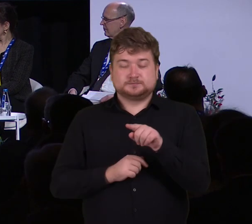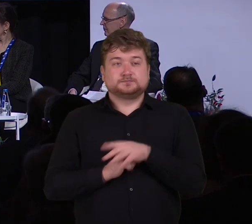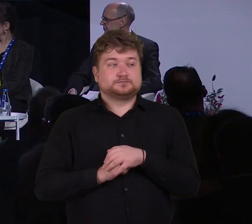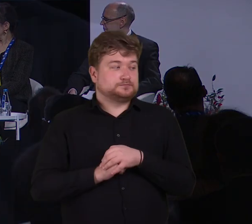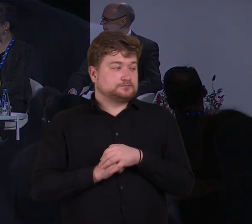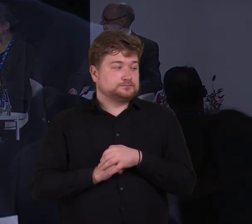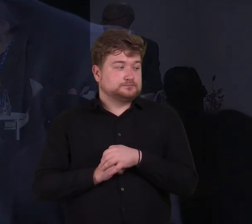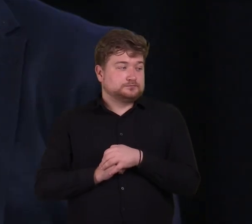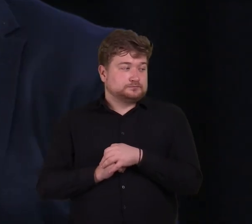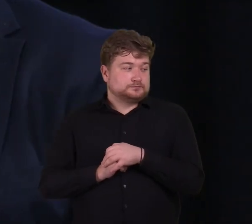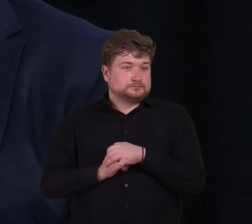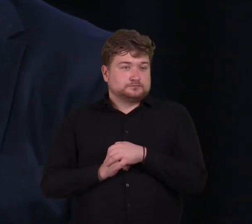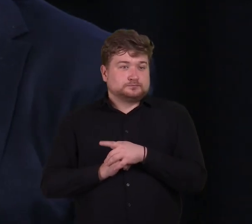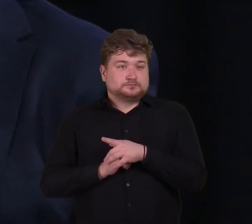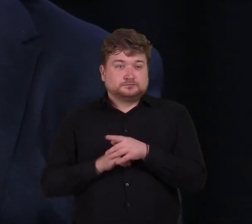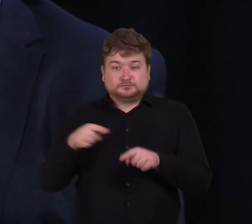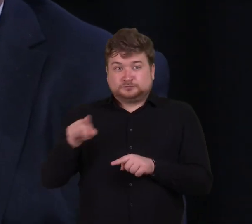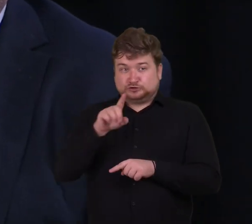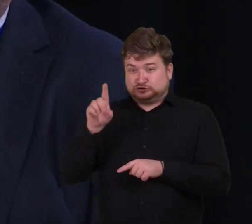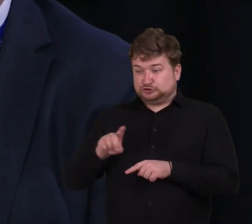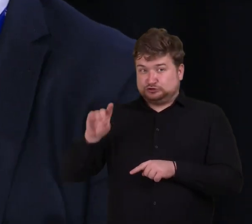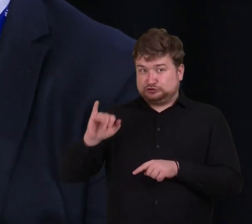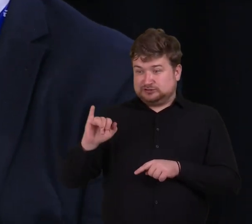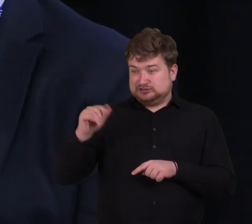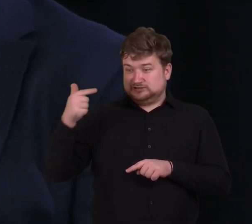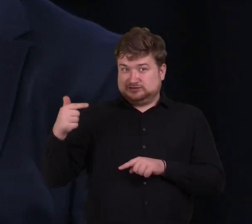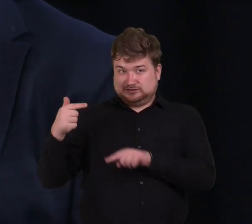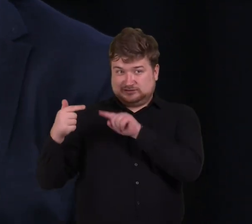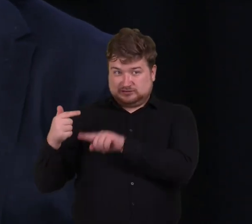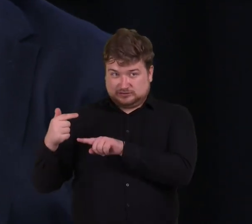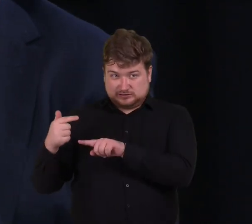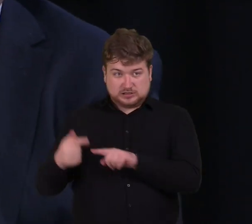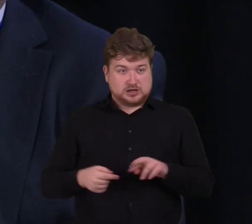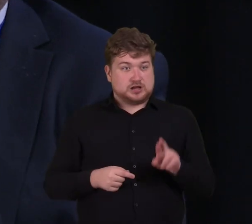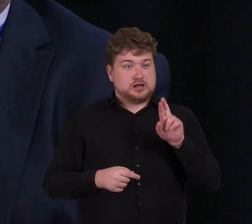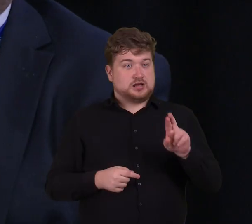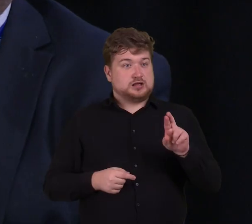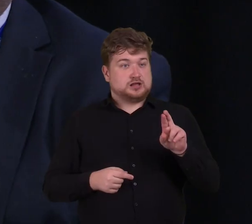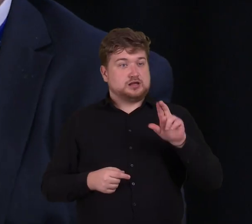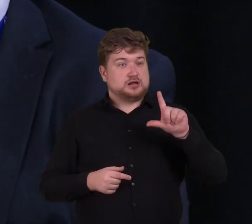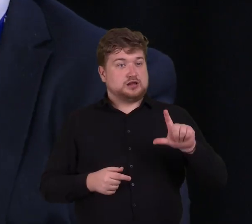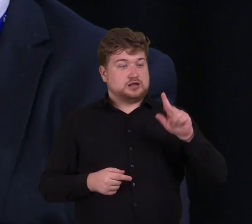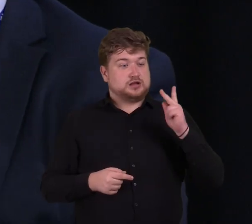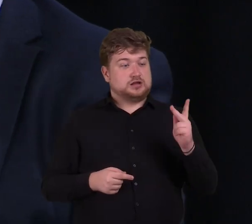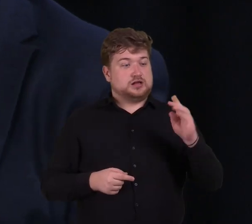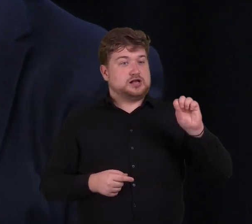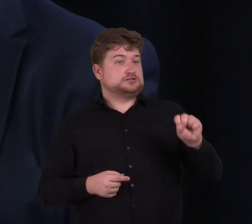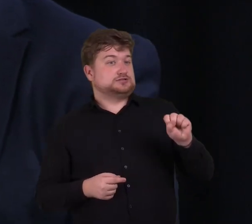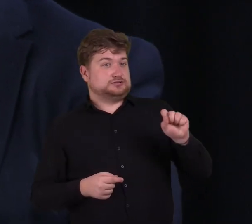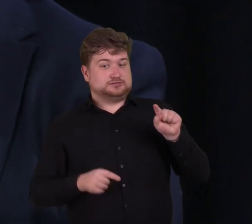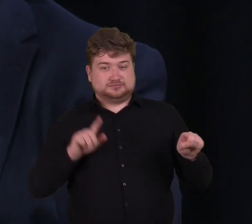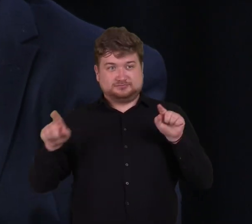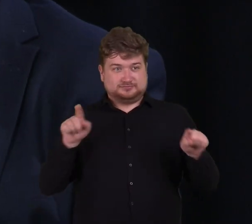rural. Well, this is not true because we have now in